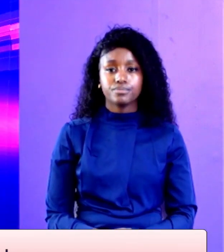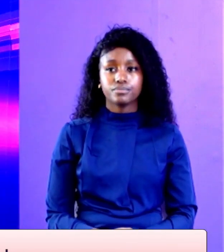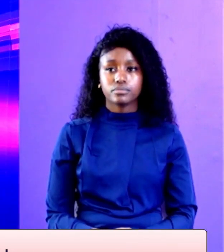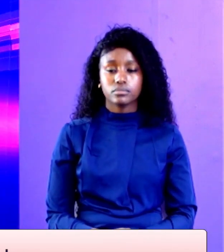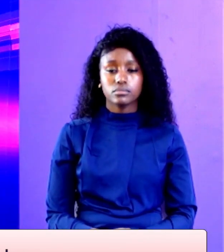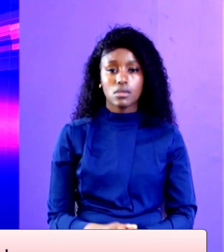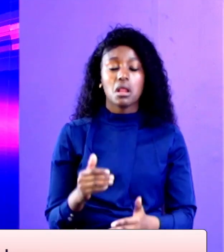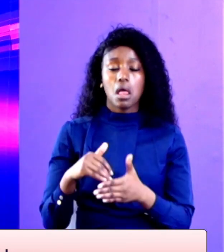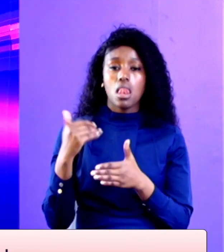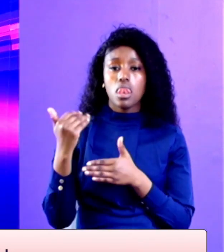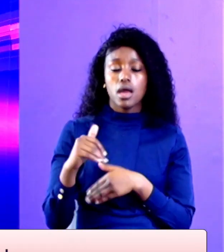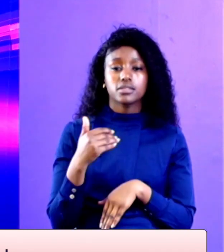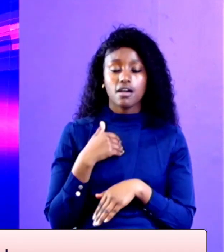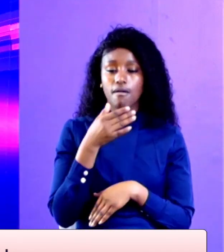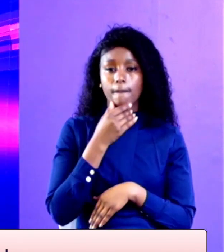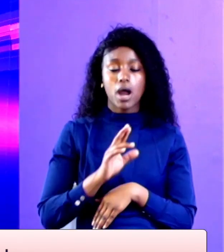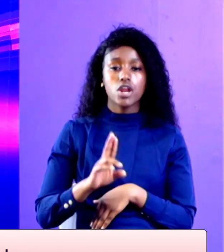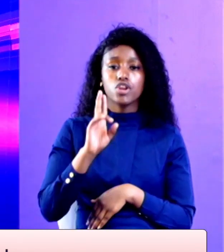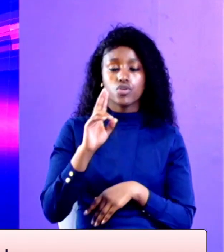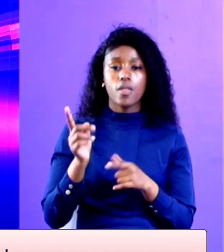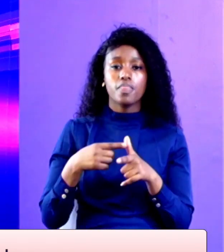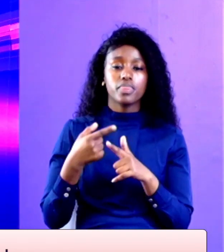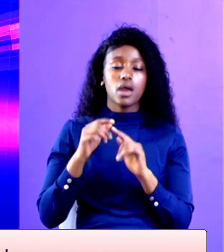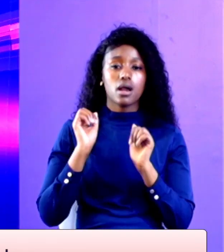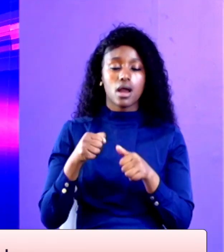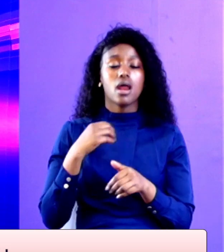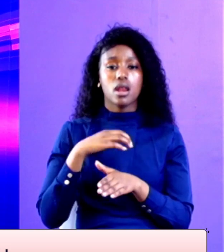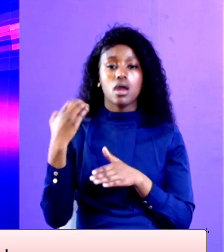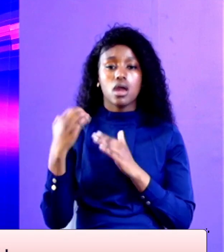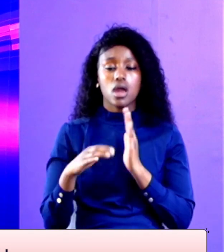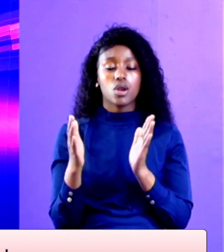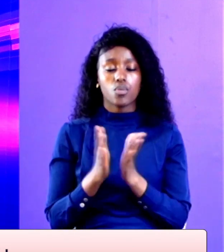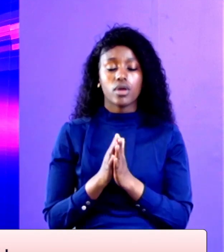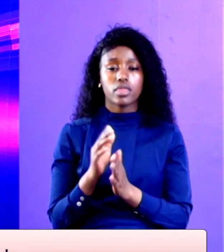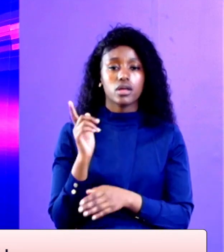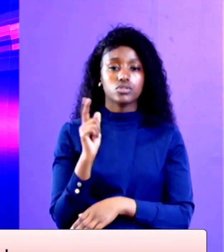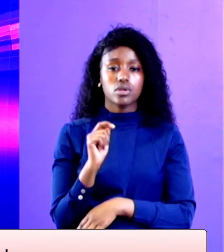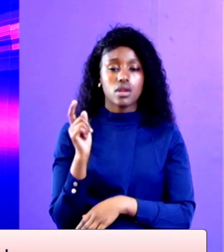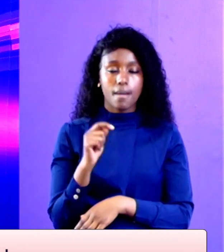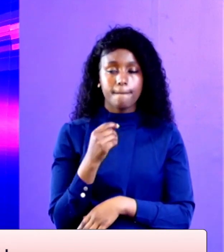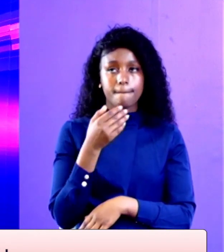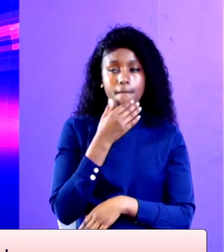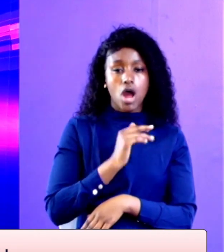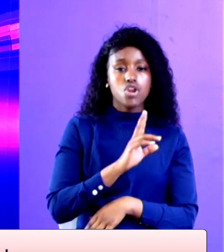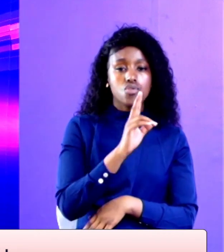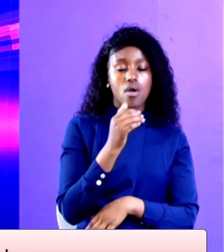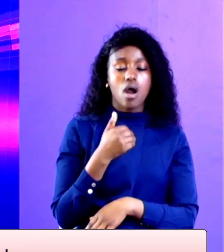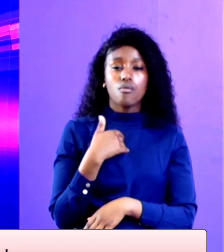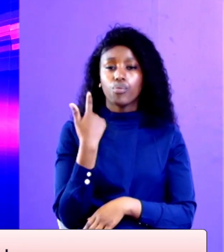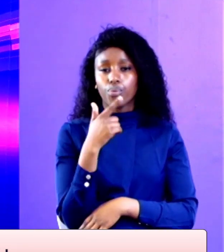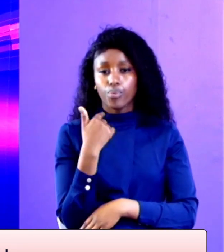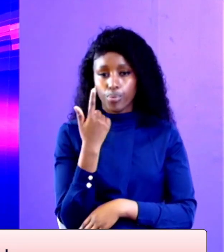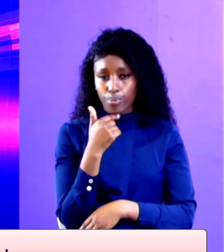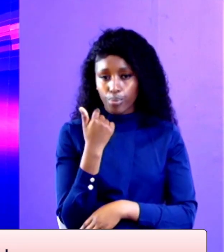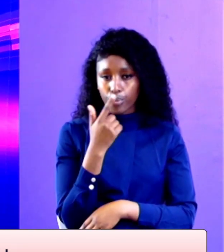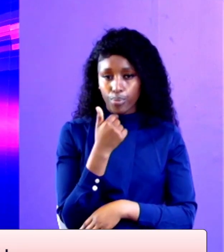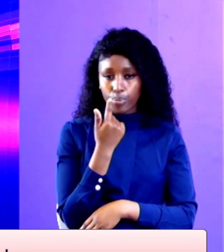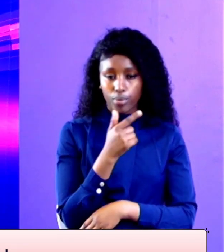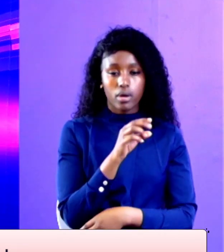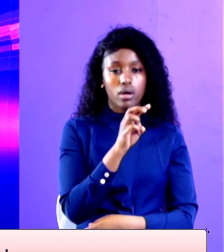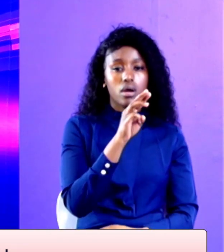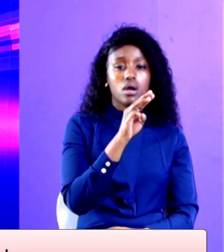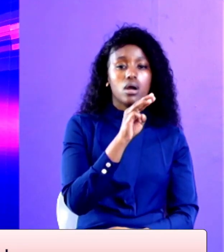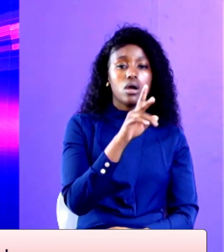look at Manchester United, and then we end with Tottenham. Yeah. For Man United, they brought in